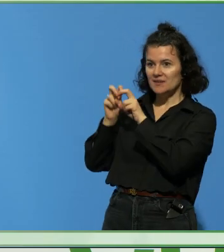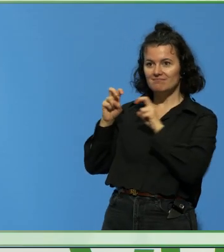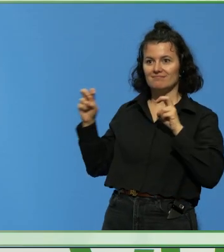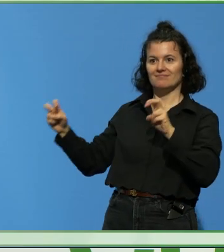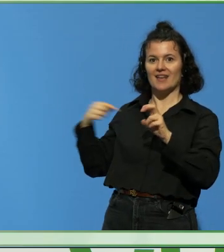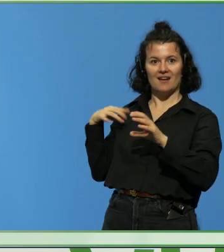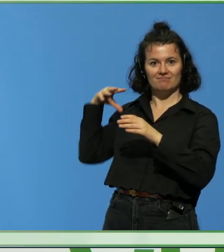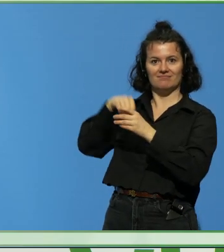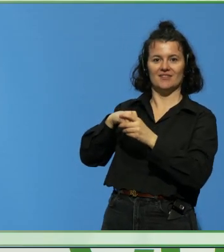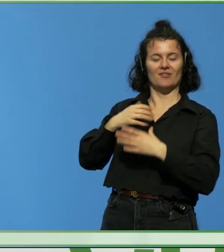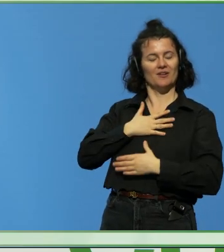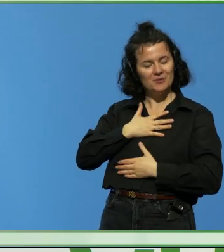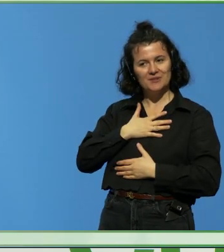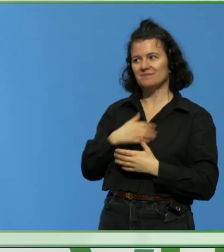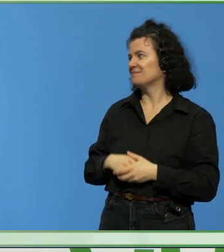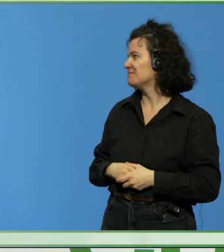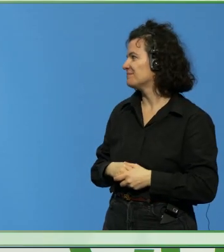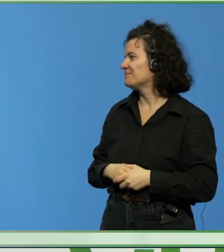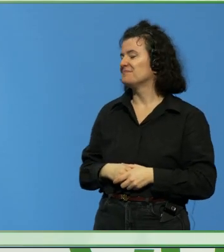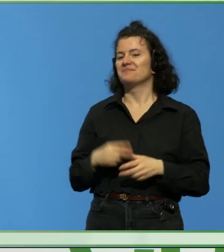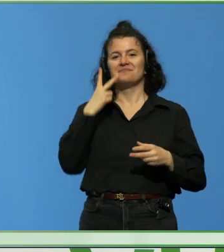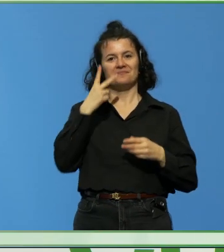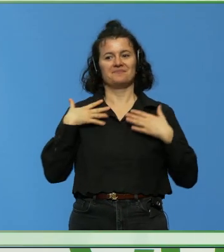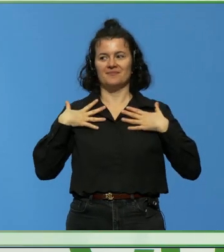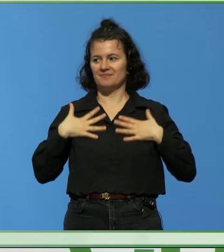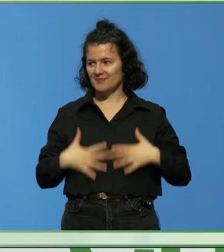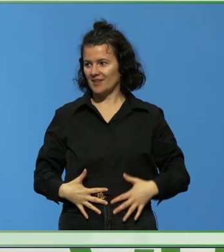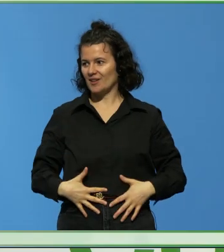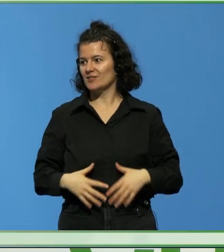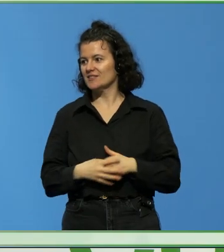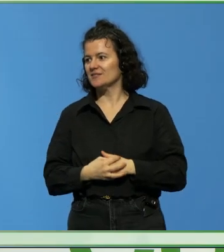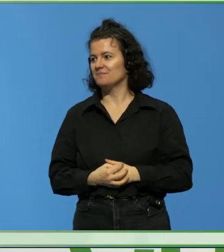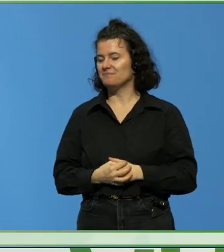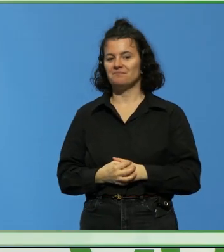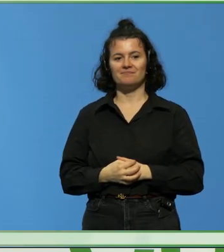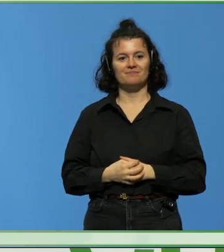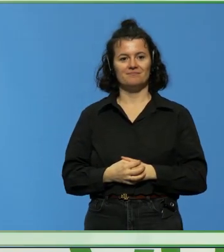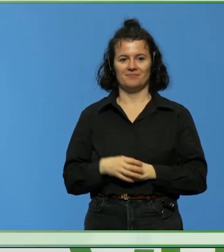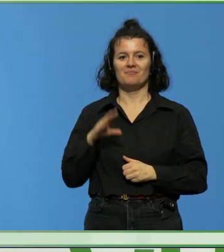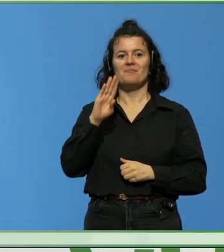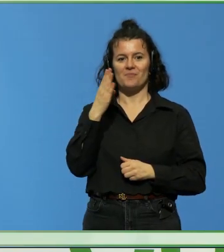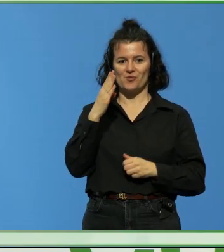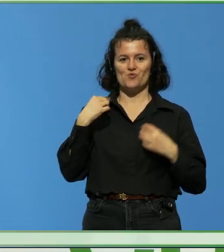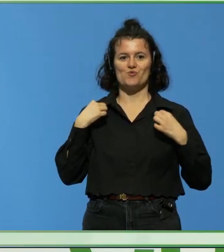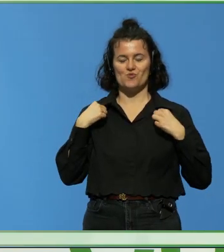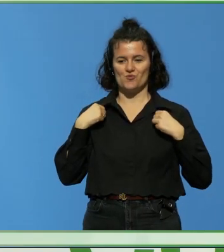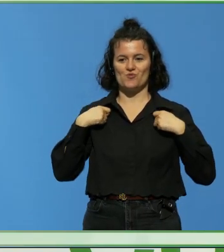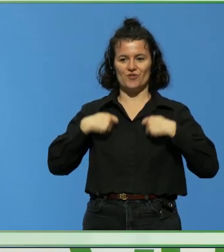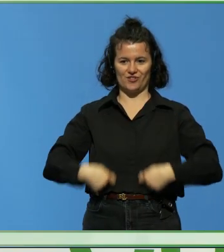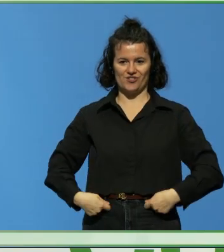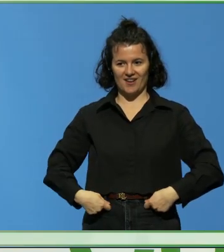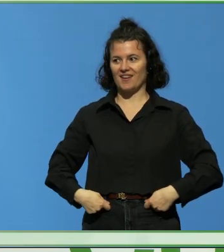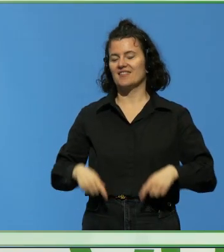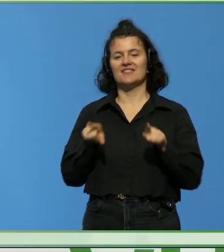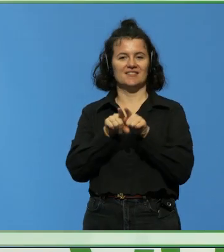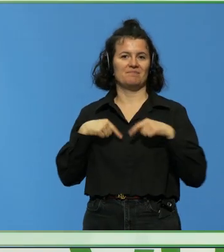the blue jacket and the black dress, and I'm on the power wheelchair with an extra speed in it, so can